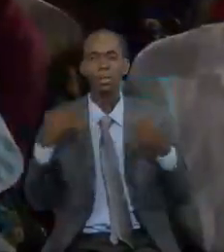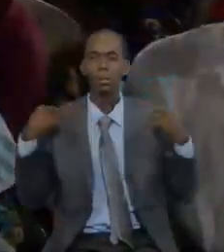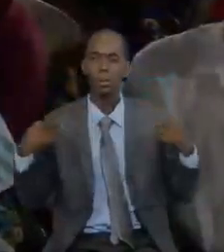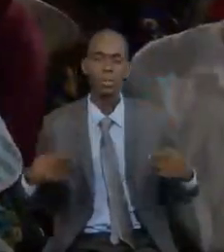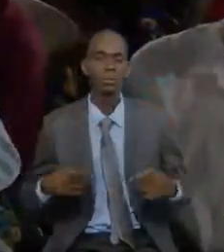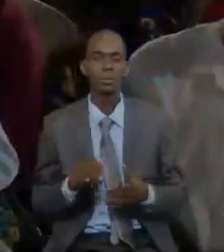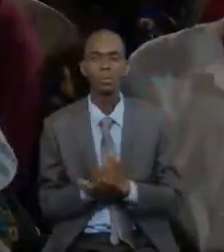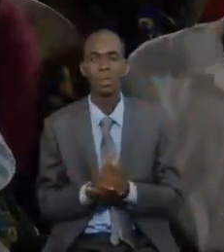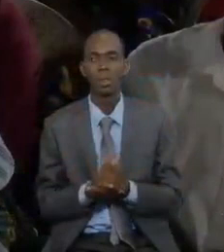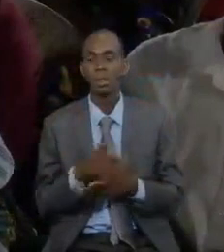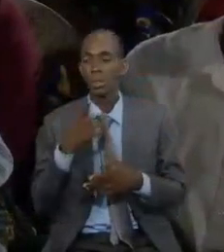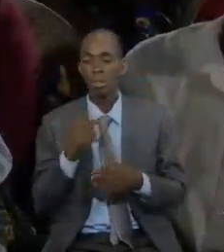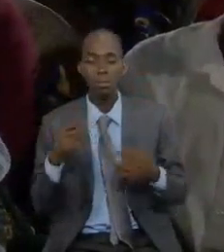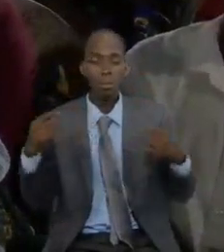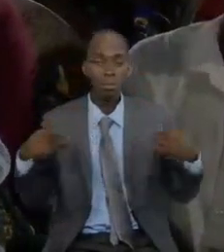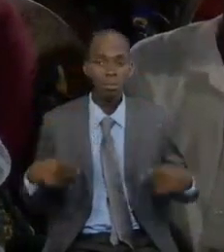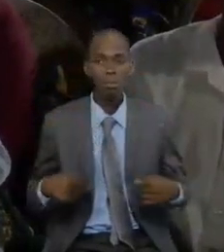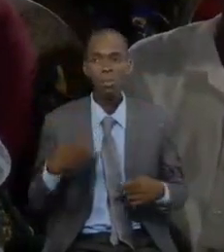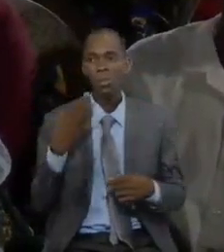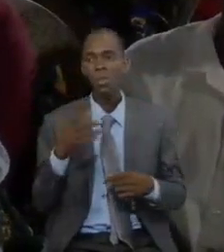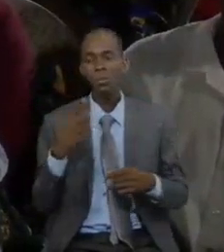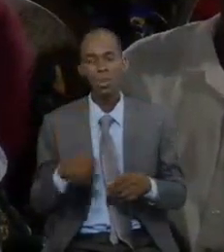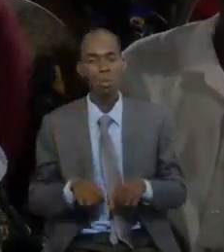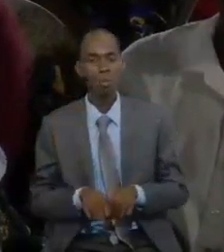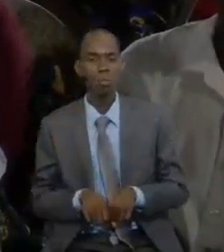The pain of the broken law.